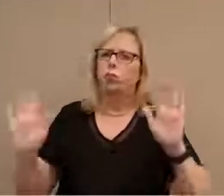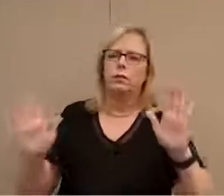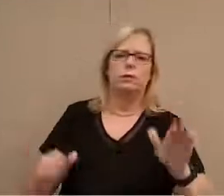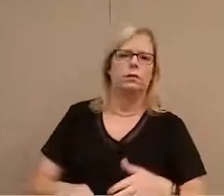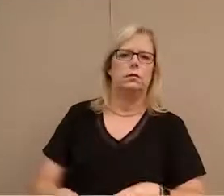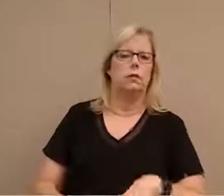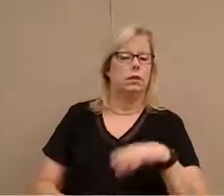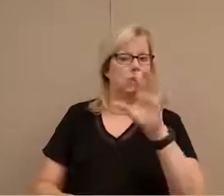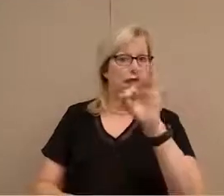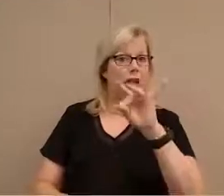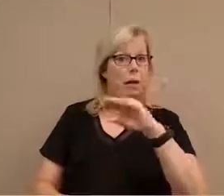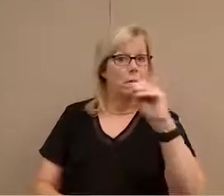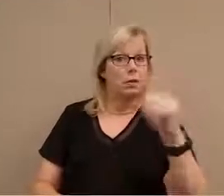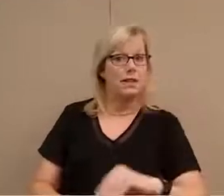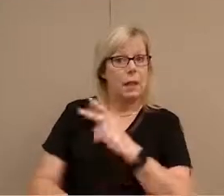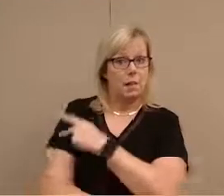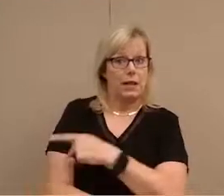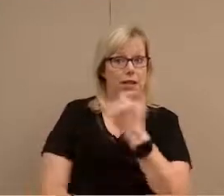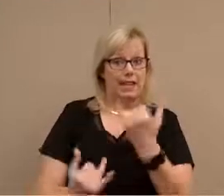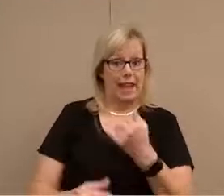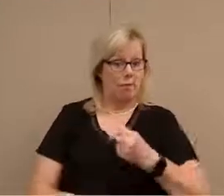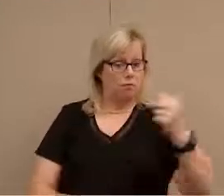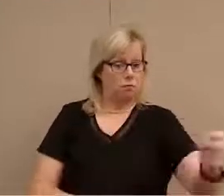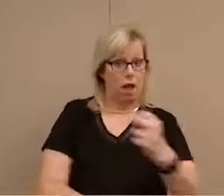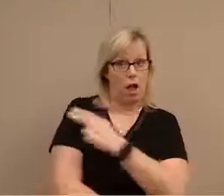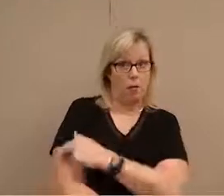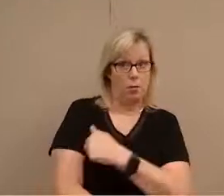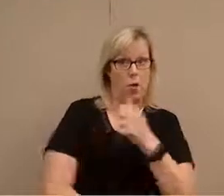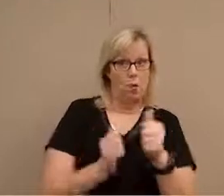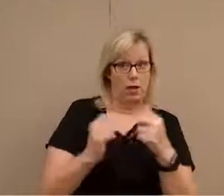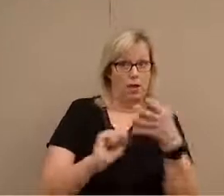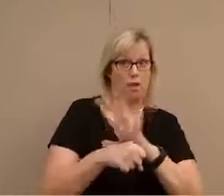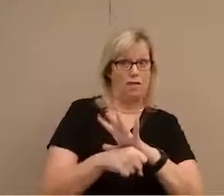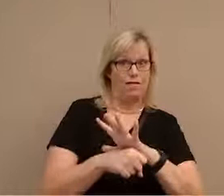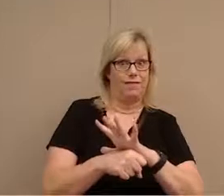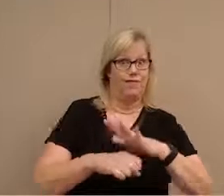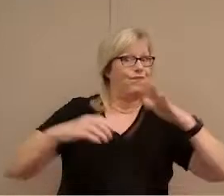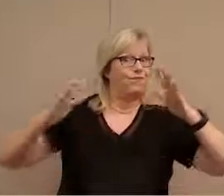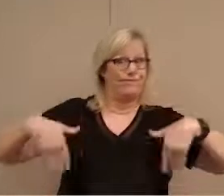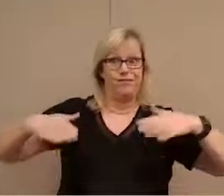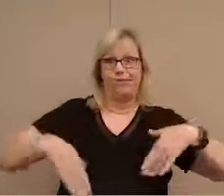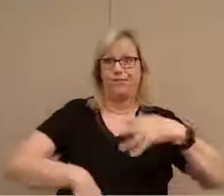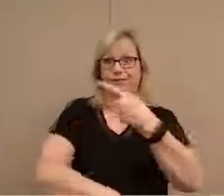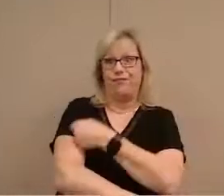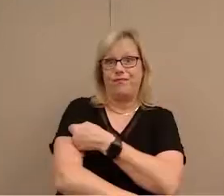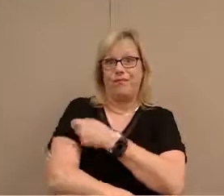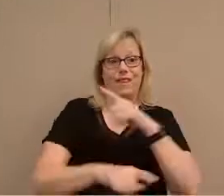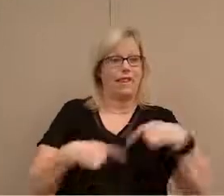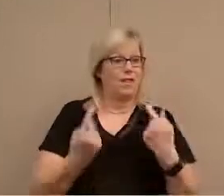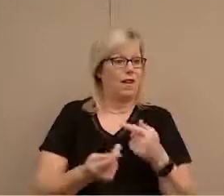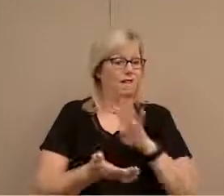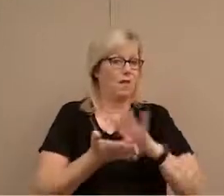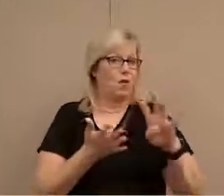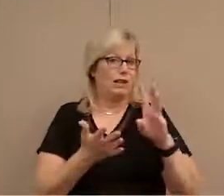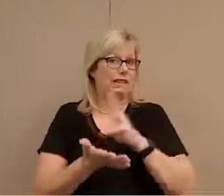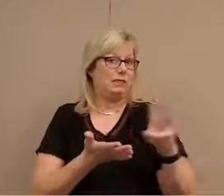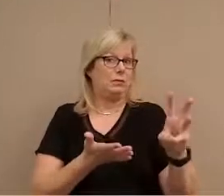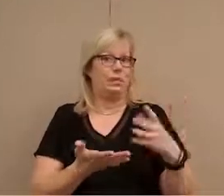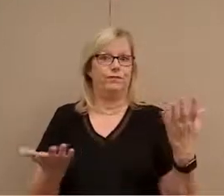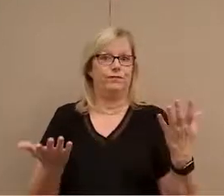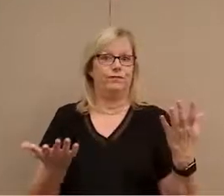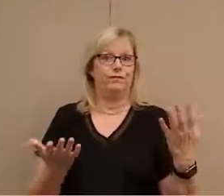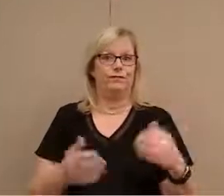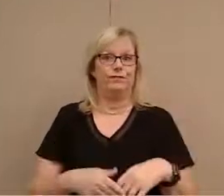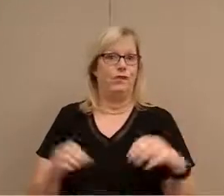so 98% of the patients that have been seen for the past 4 to 6 months are